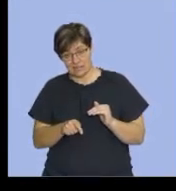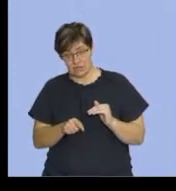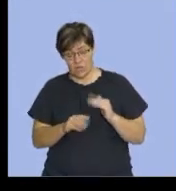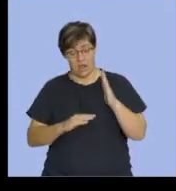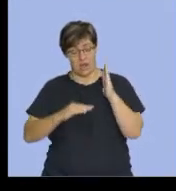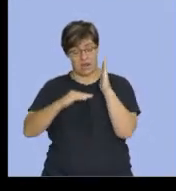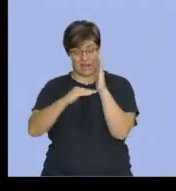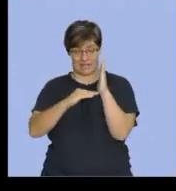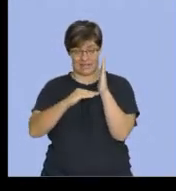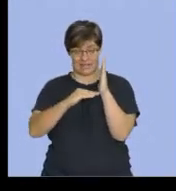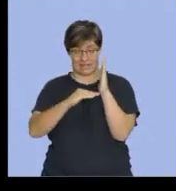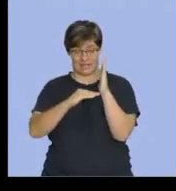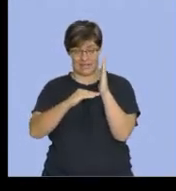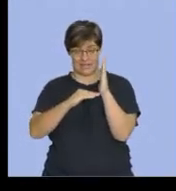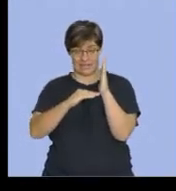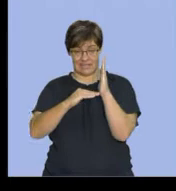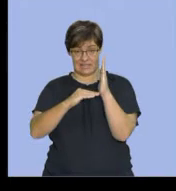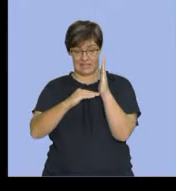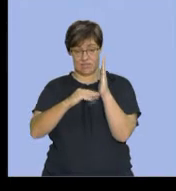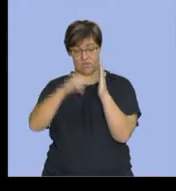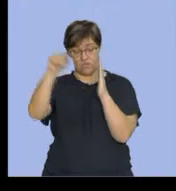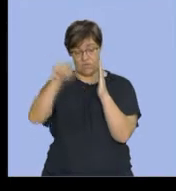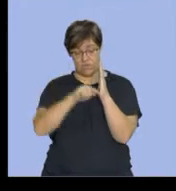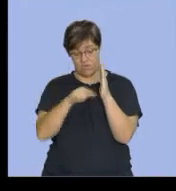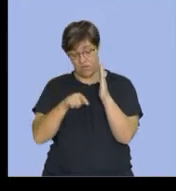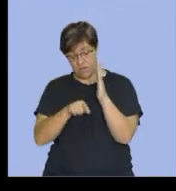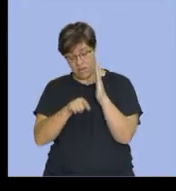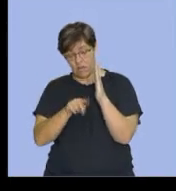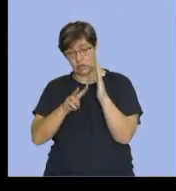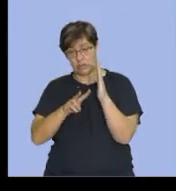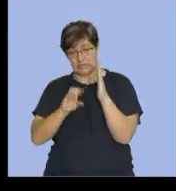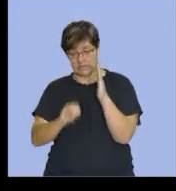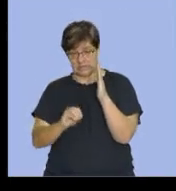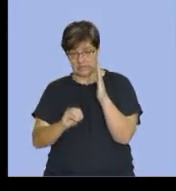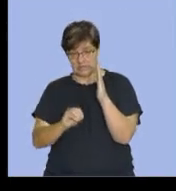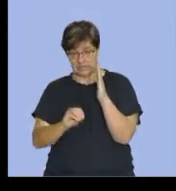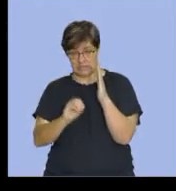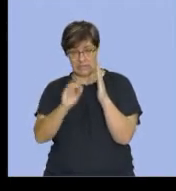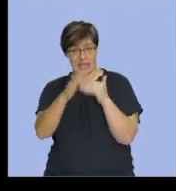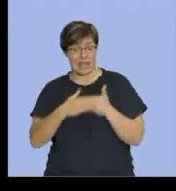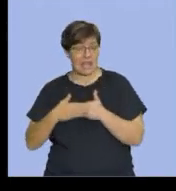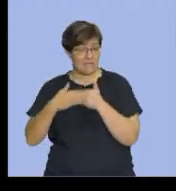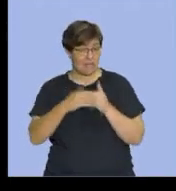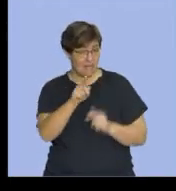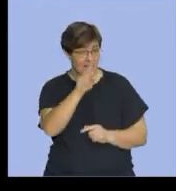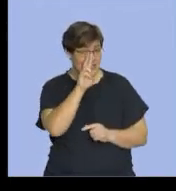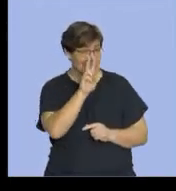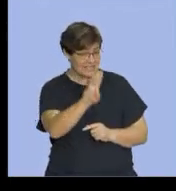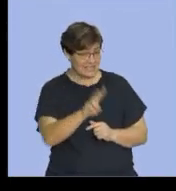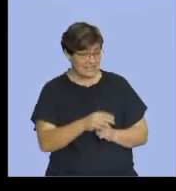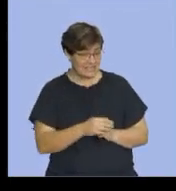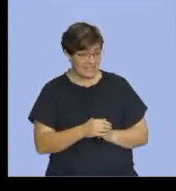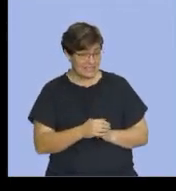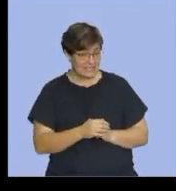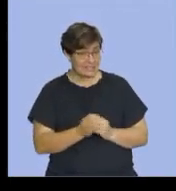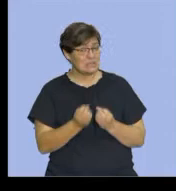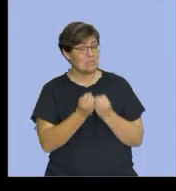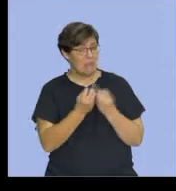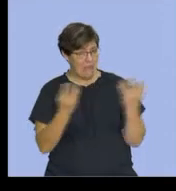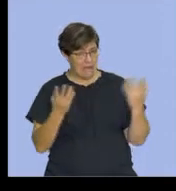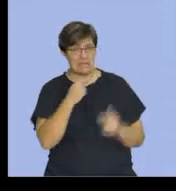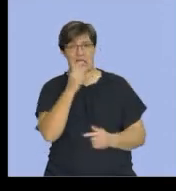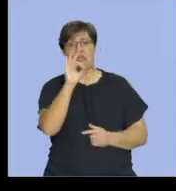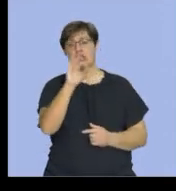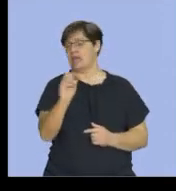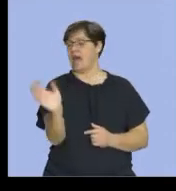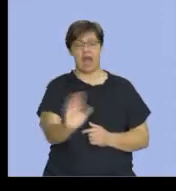horizontal, are 90 degrees to each other, so this is 20. Be careful. I see that as 30 often,